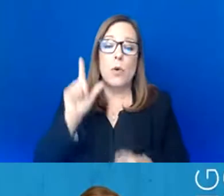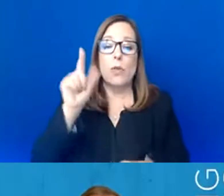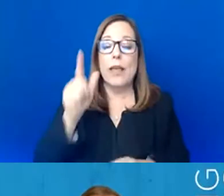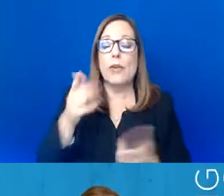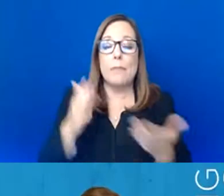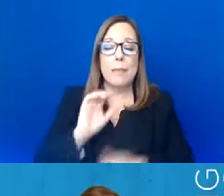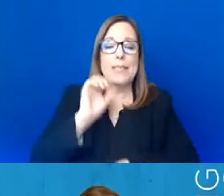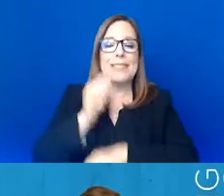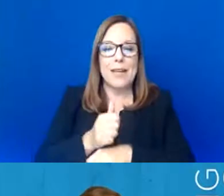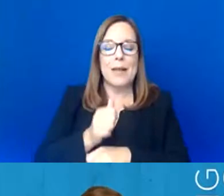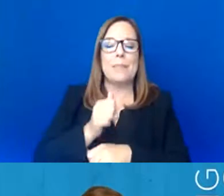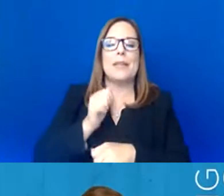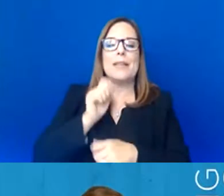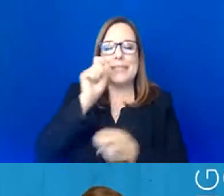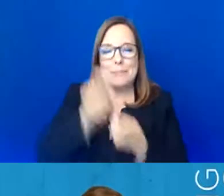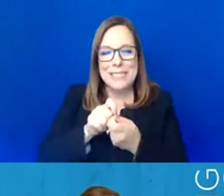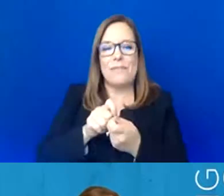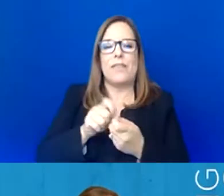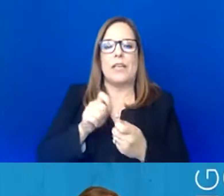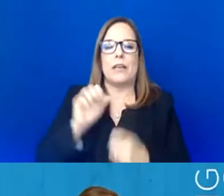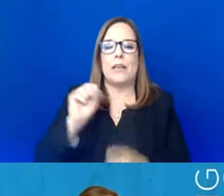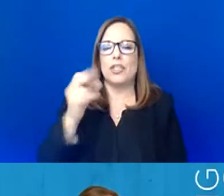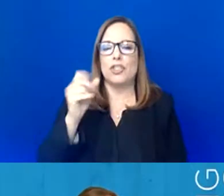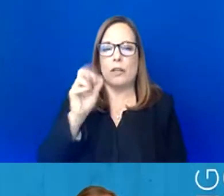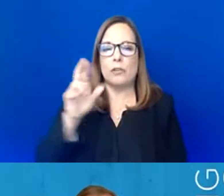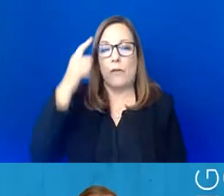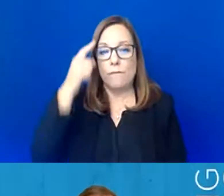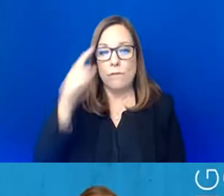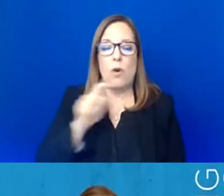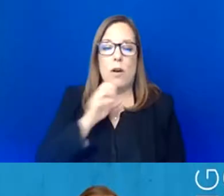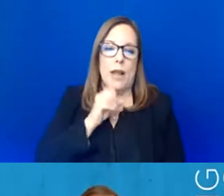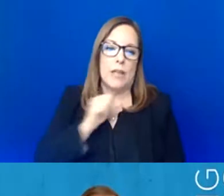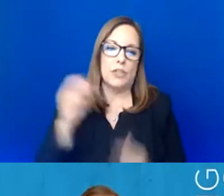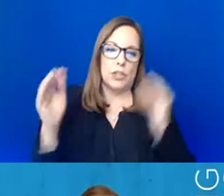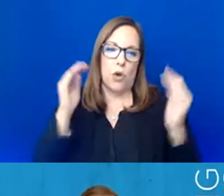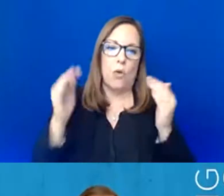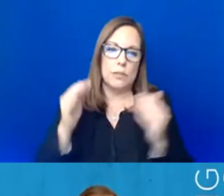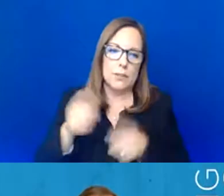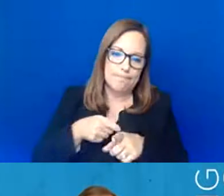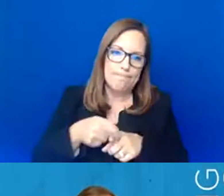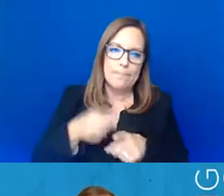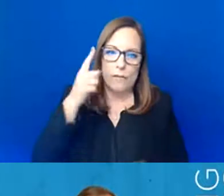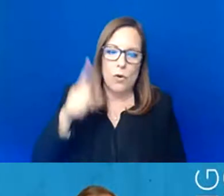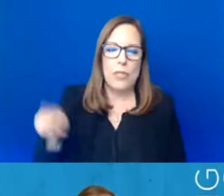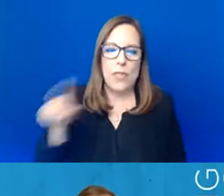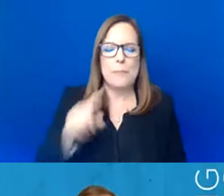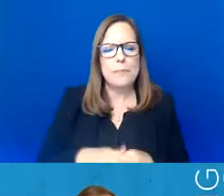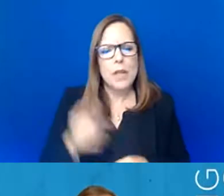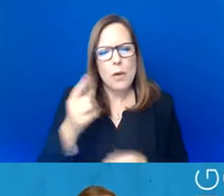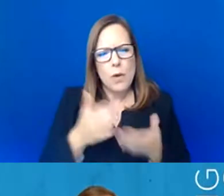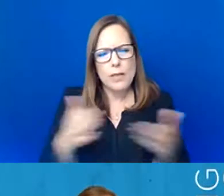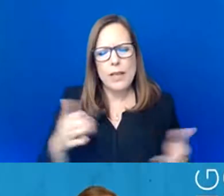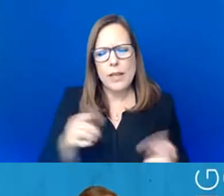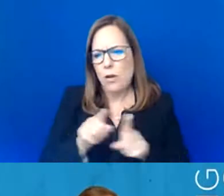that would cater specifically to that population. One of the things that came through, and I should have mentioned, we surveyed